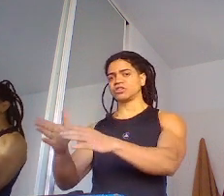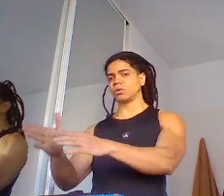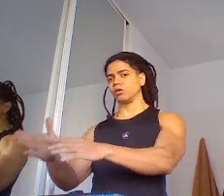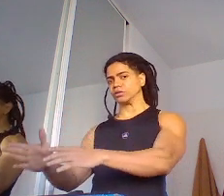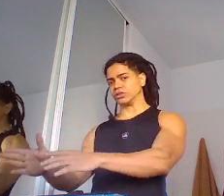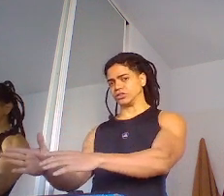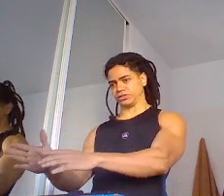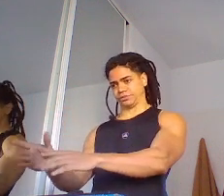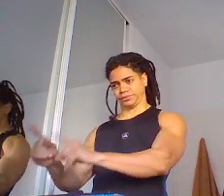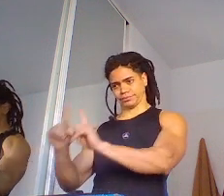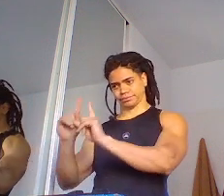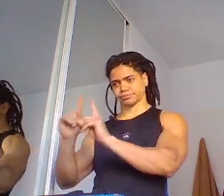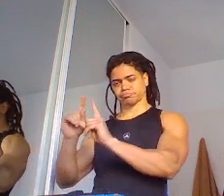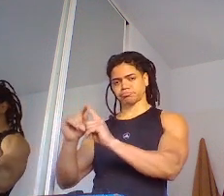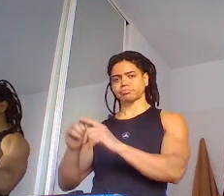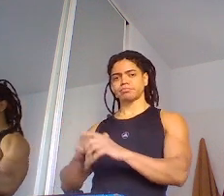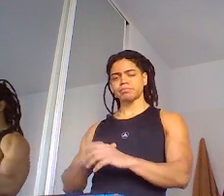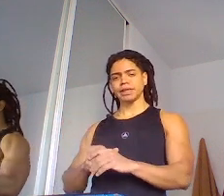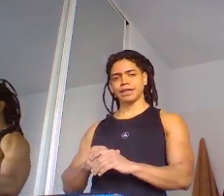to the shareholders